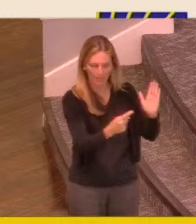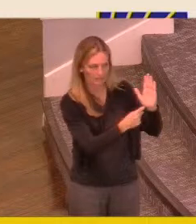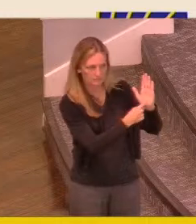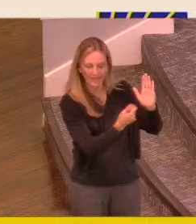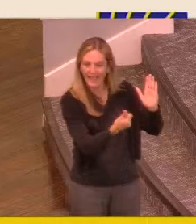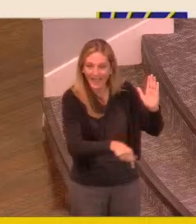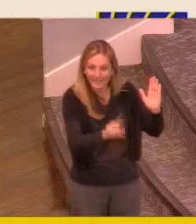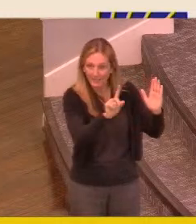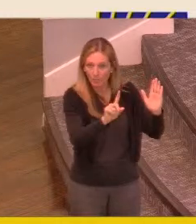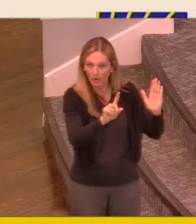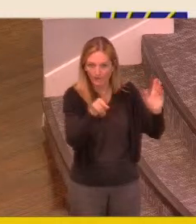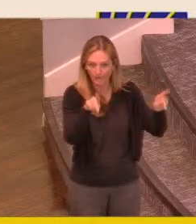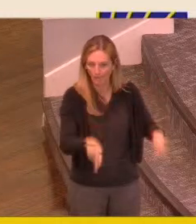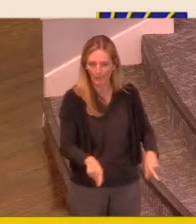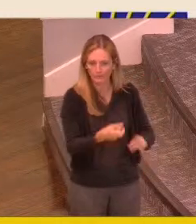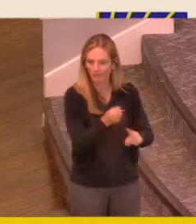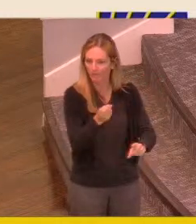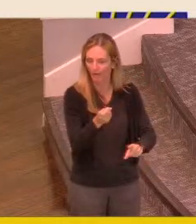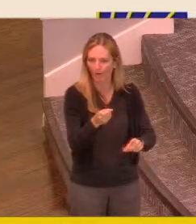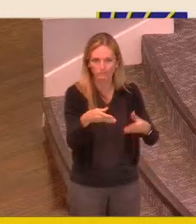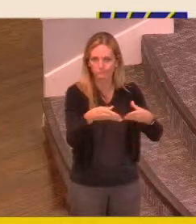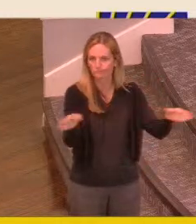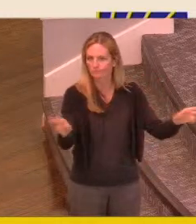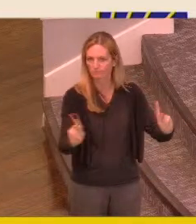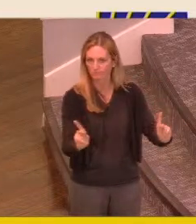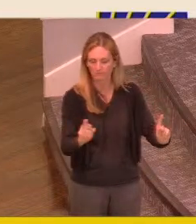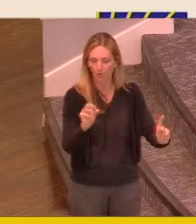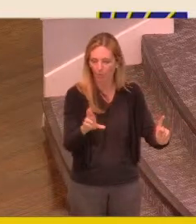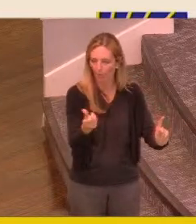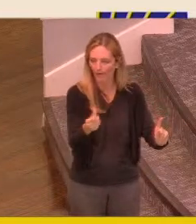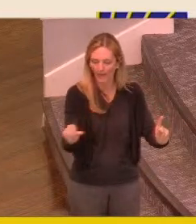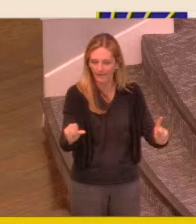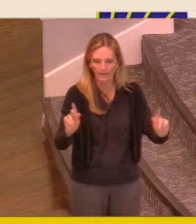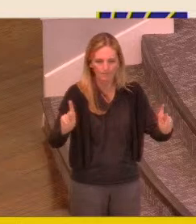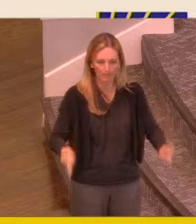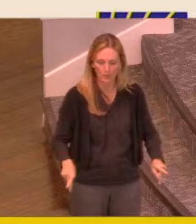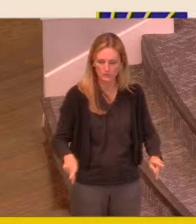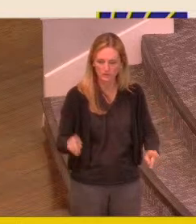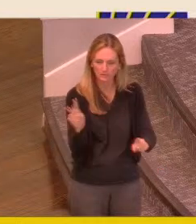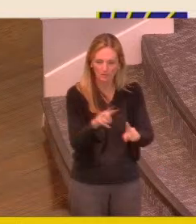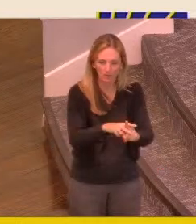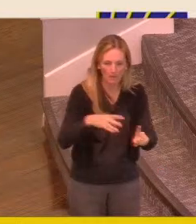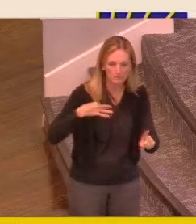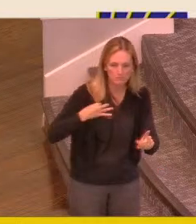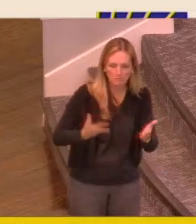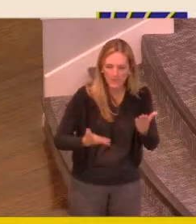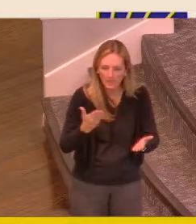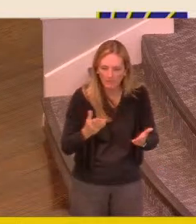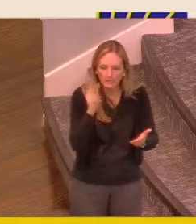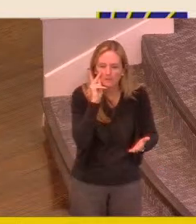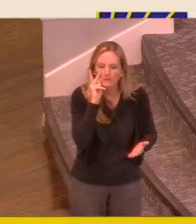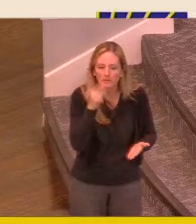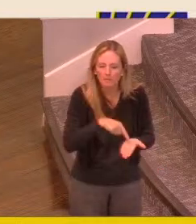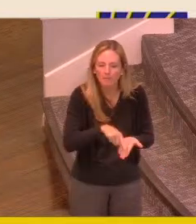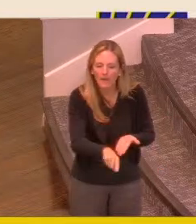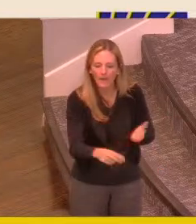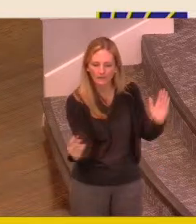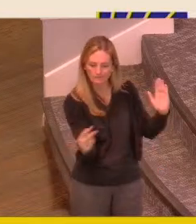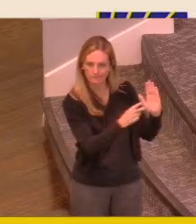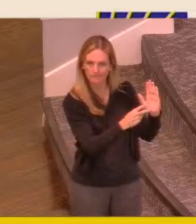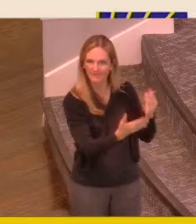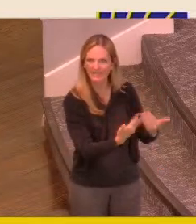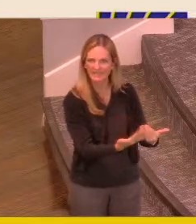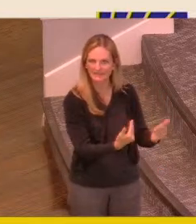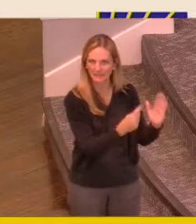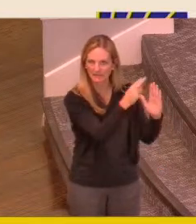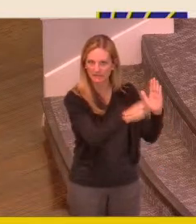any person from the general public or any prospective employee can look at and understand how their